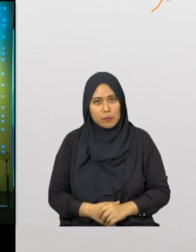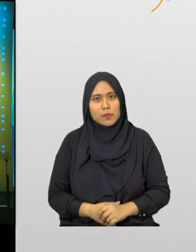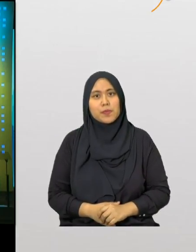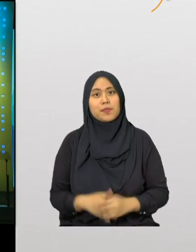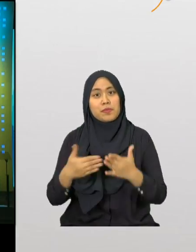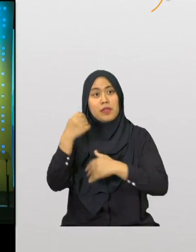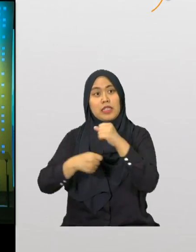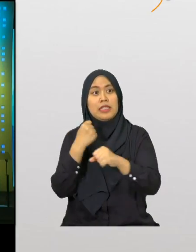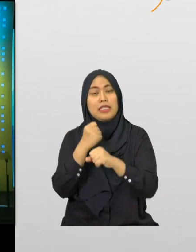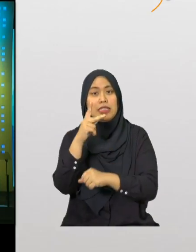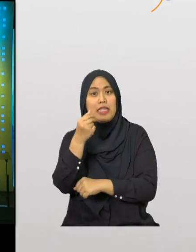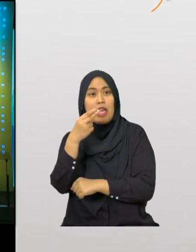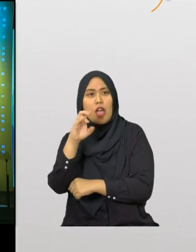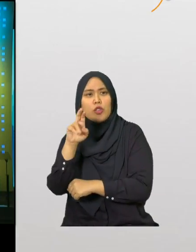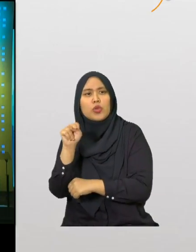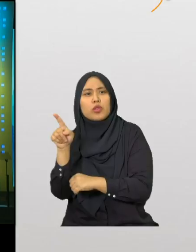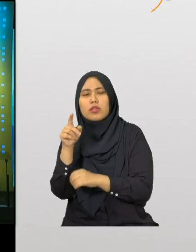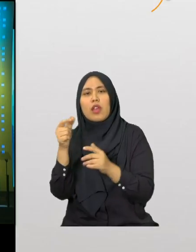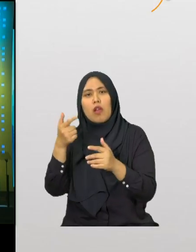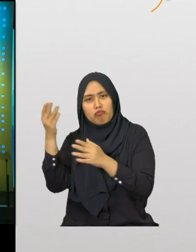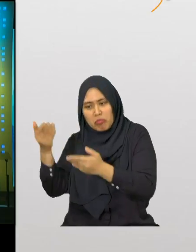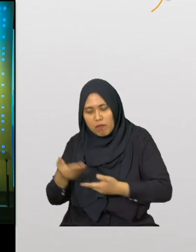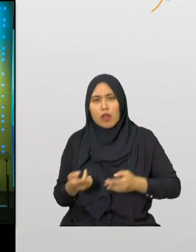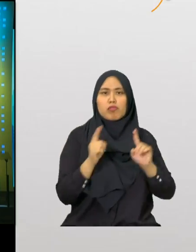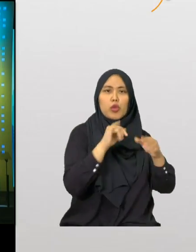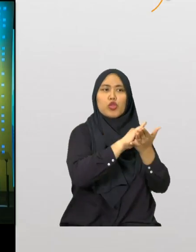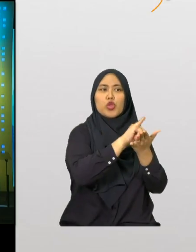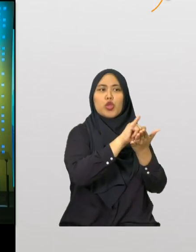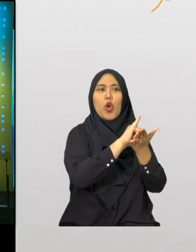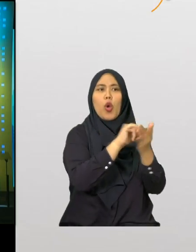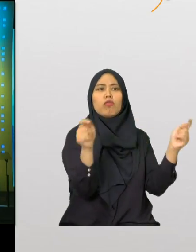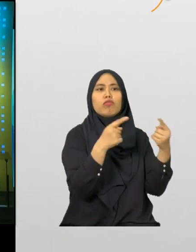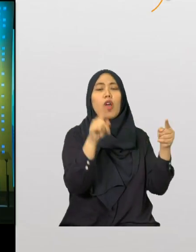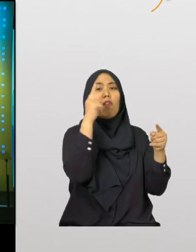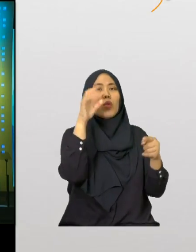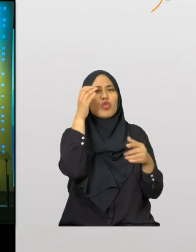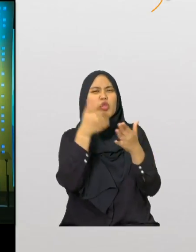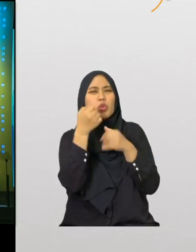Next year, Kah-chun will be a guest conductor of the New York Philharmonic Orchestra for their Lunar New Year concert.